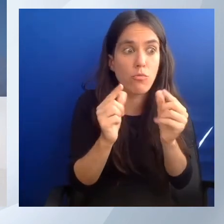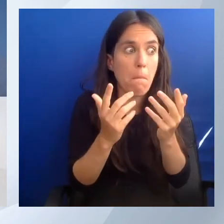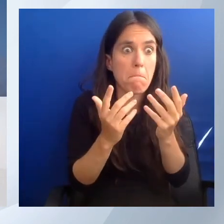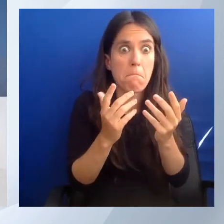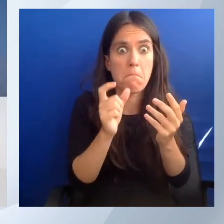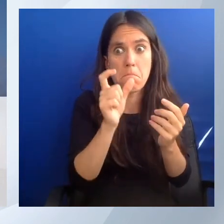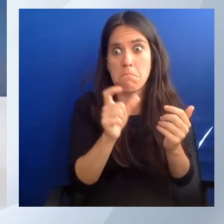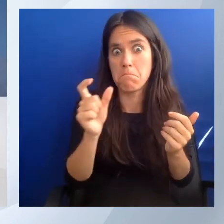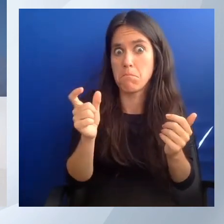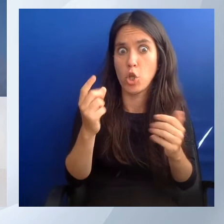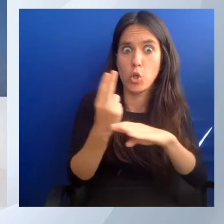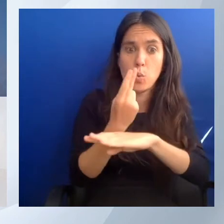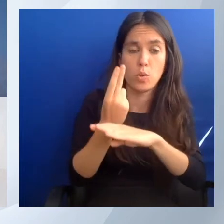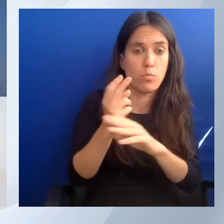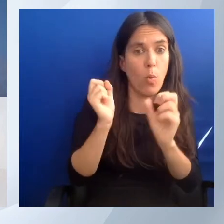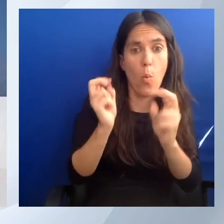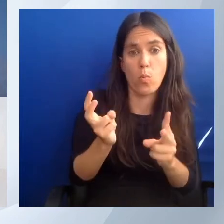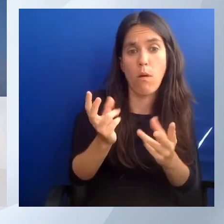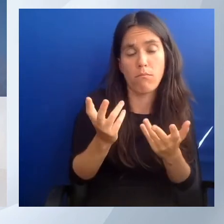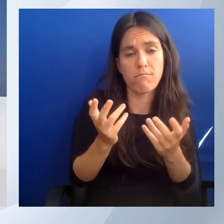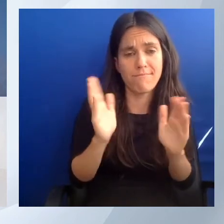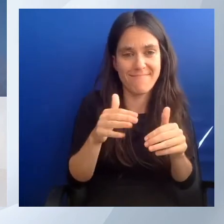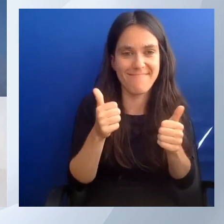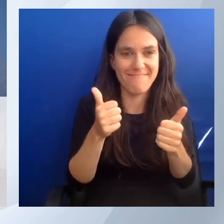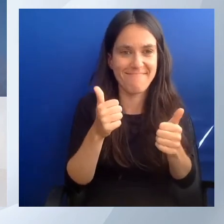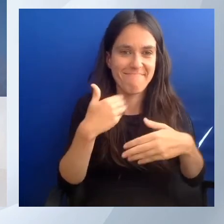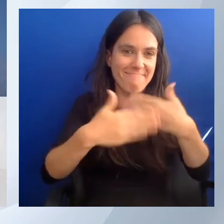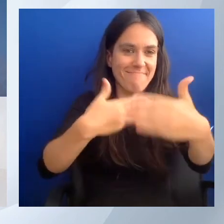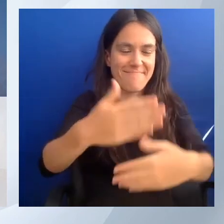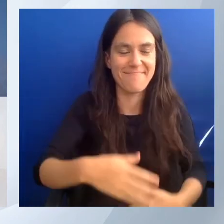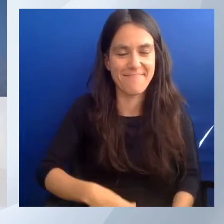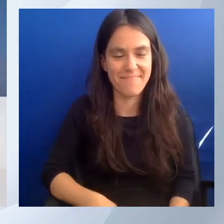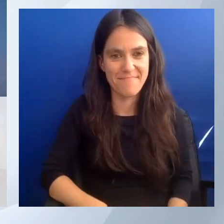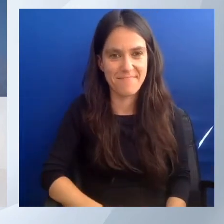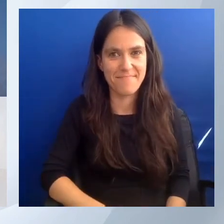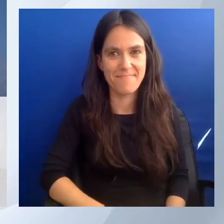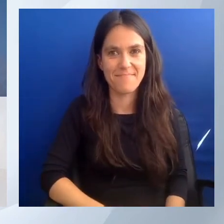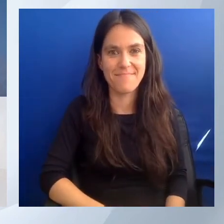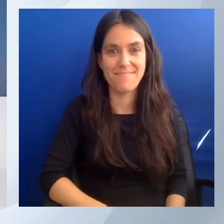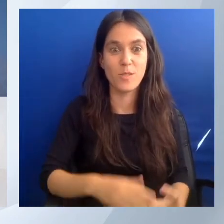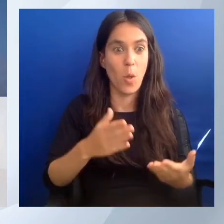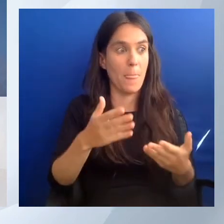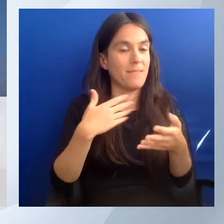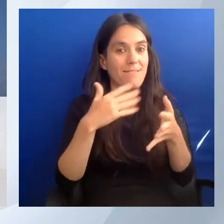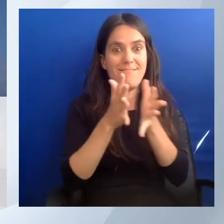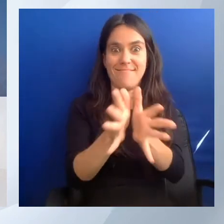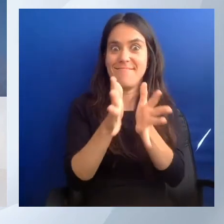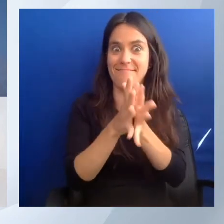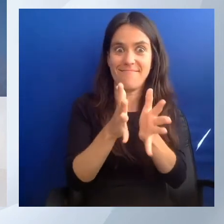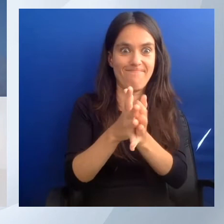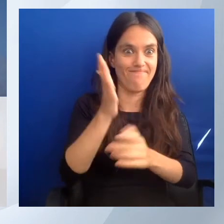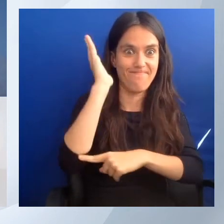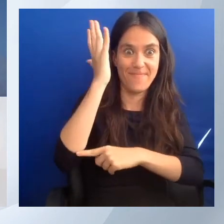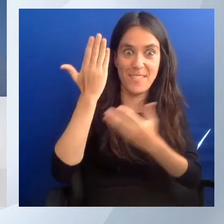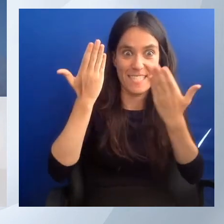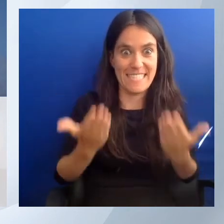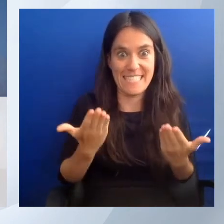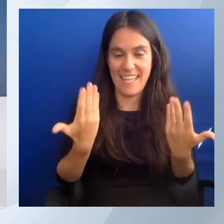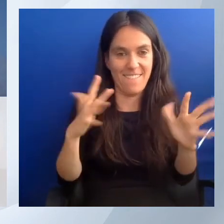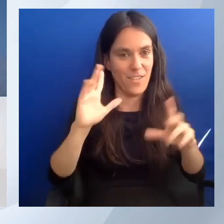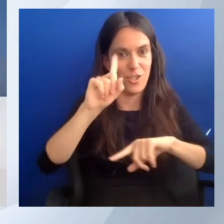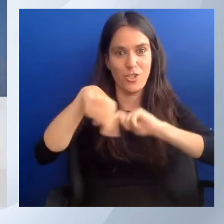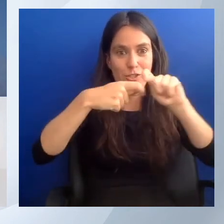then yeah, you've got a different choice to make. So that's what I have to show to you today. If you have